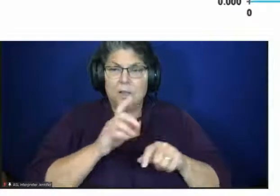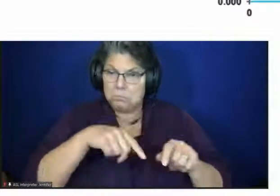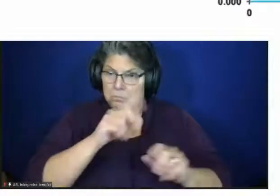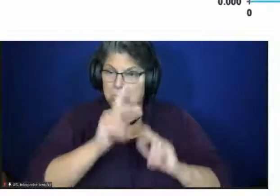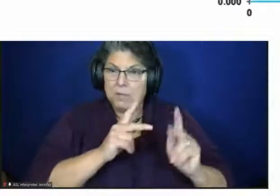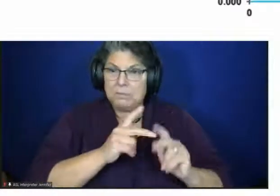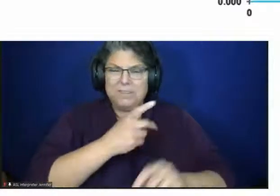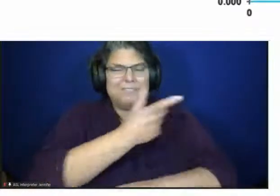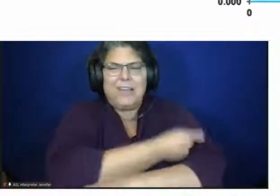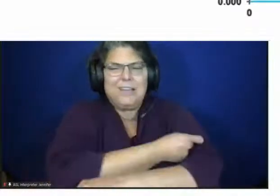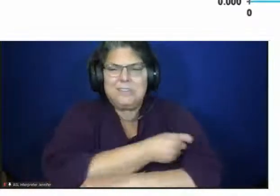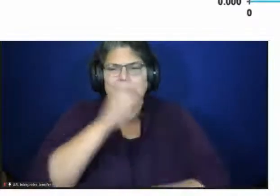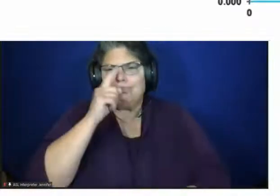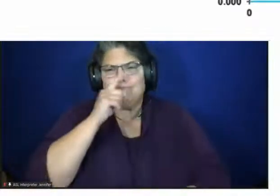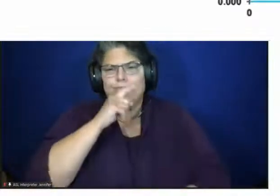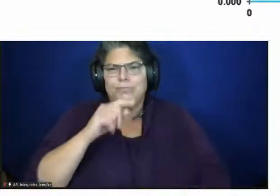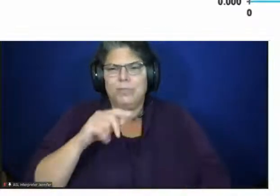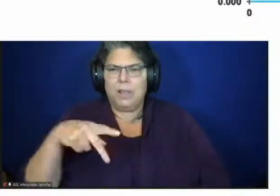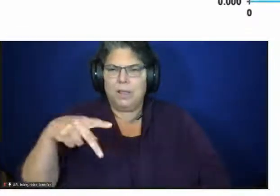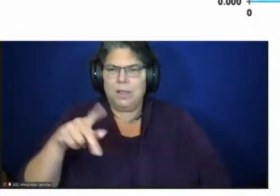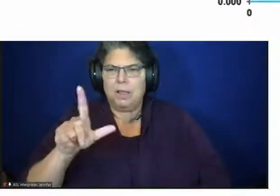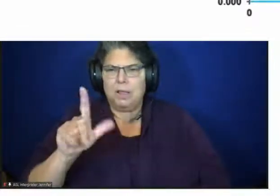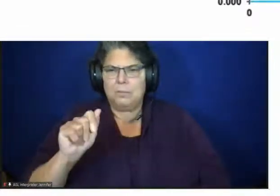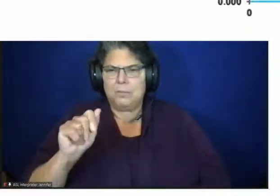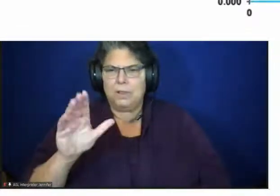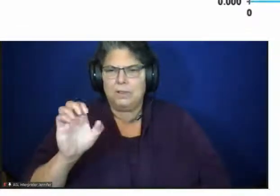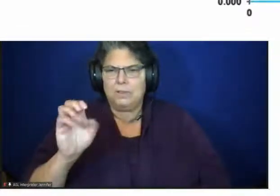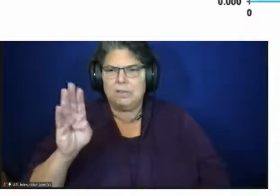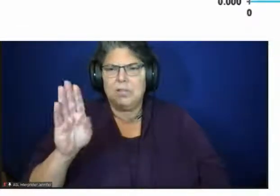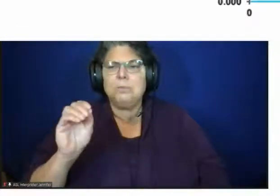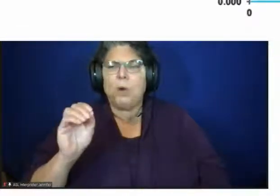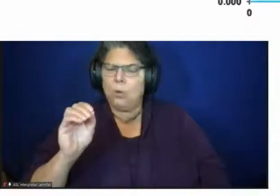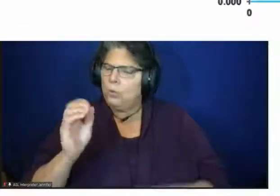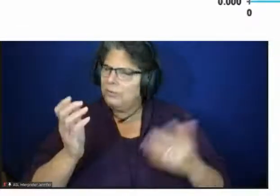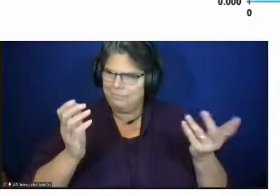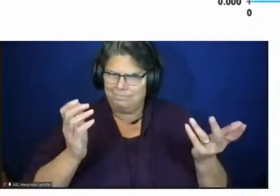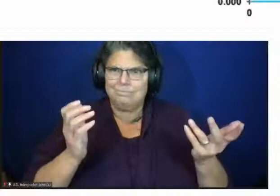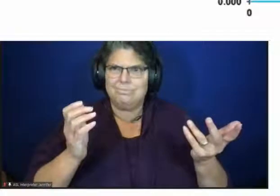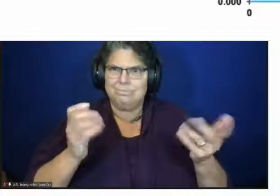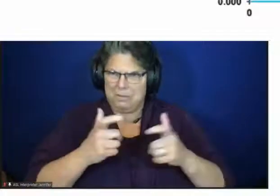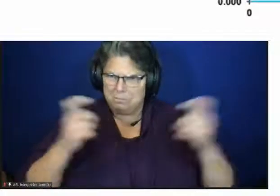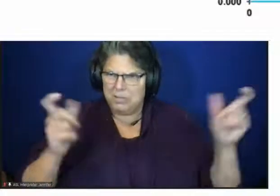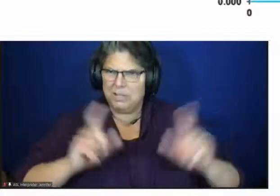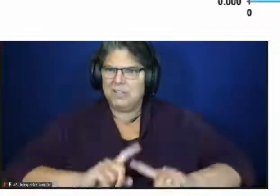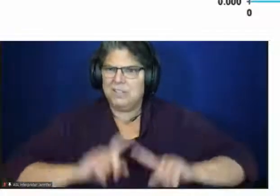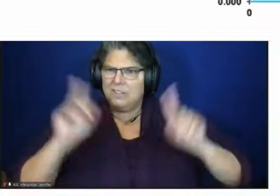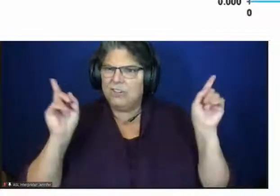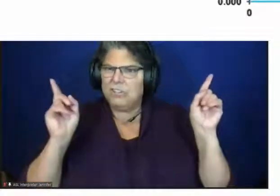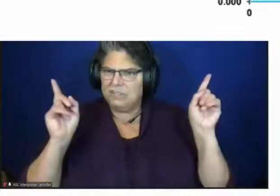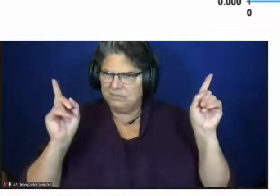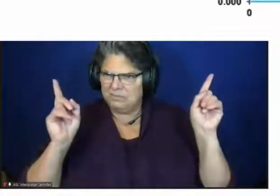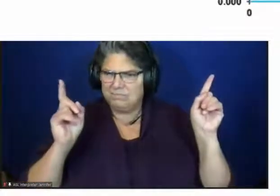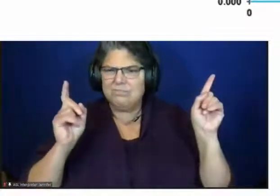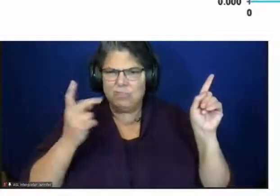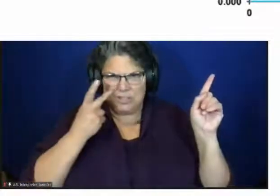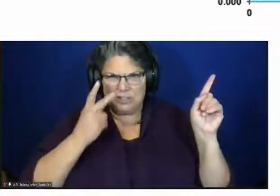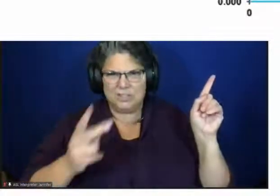who had only been given placebo. So significant improvement in